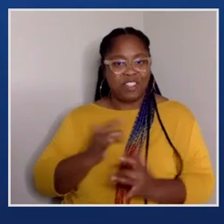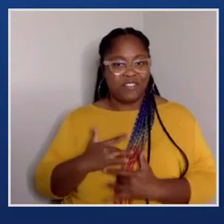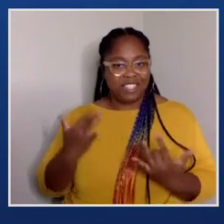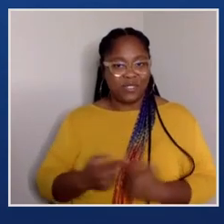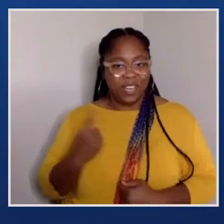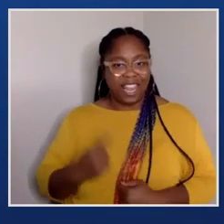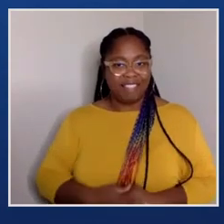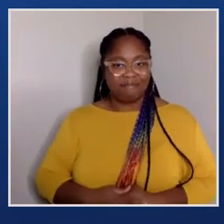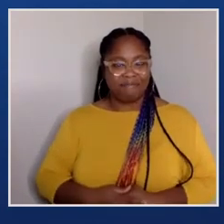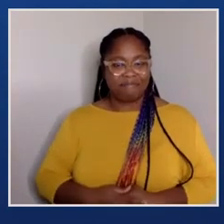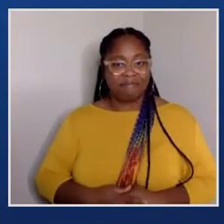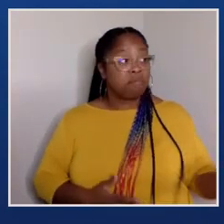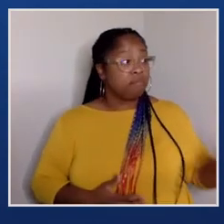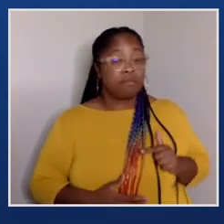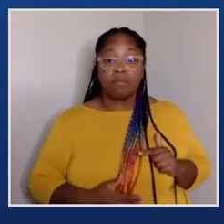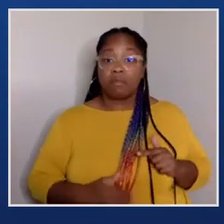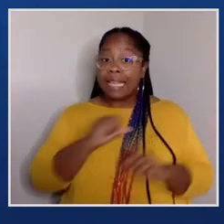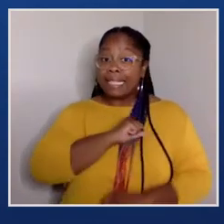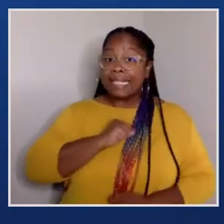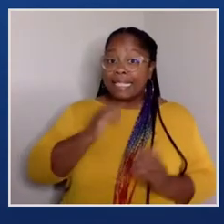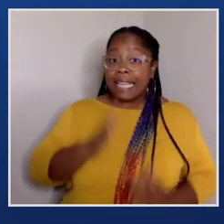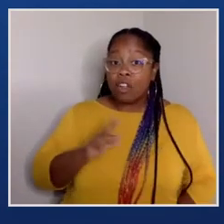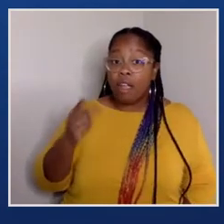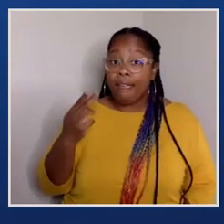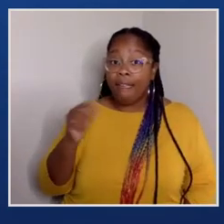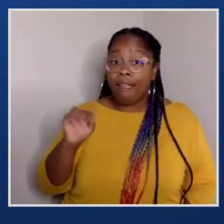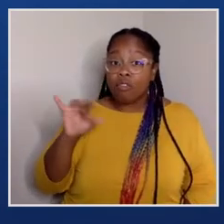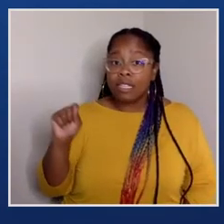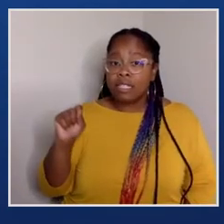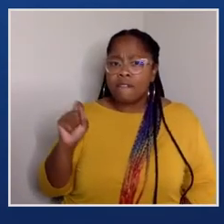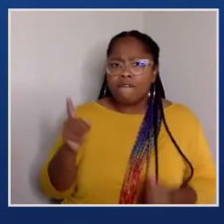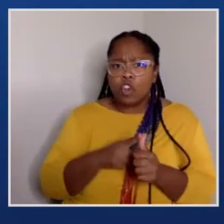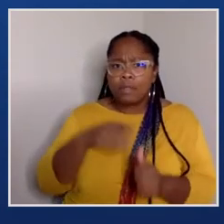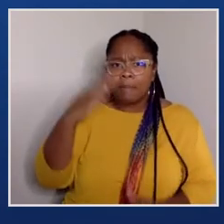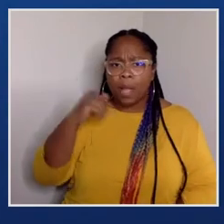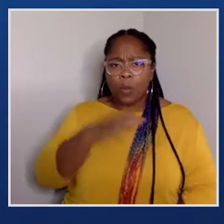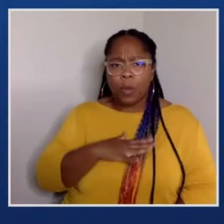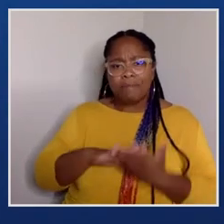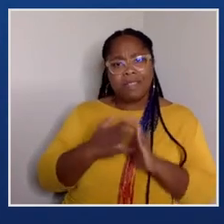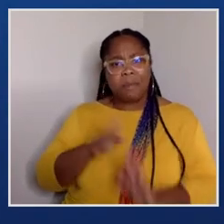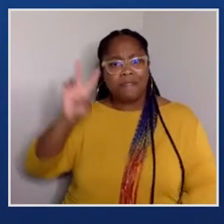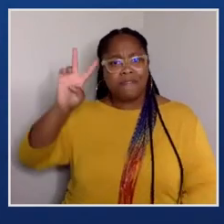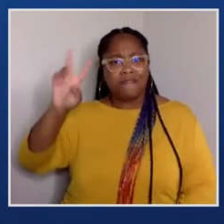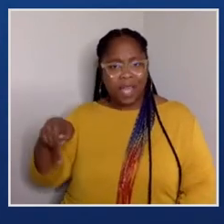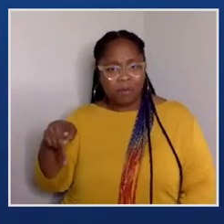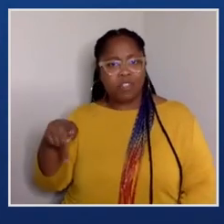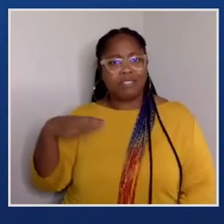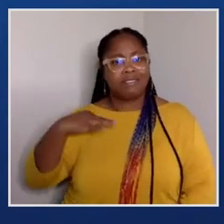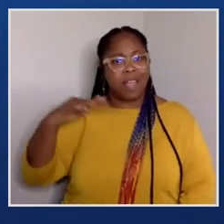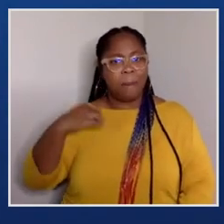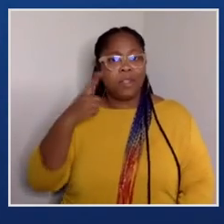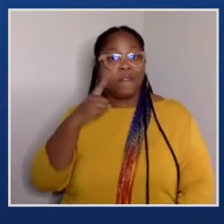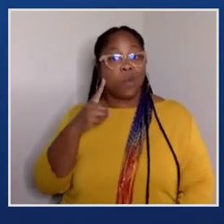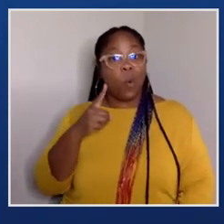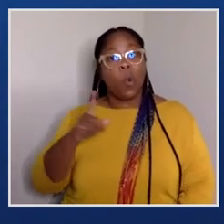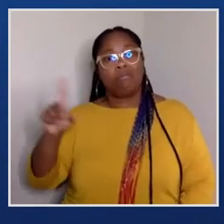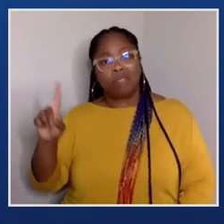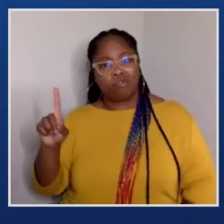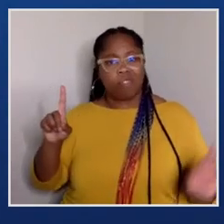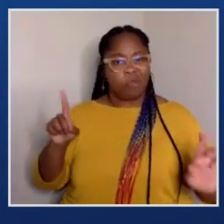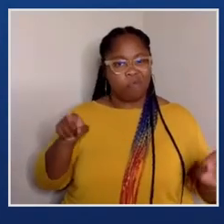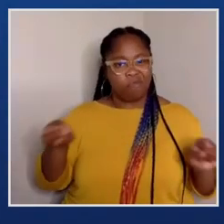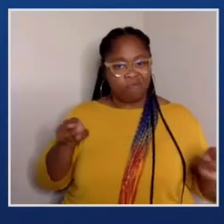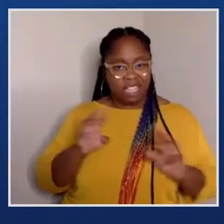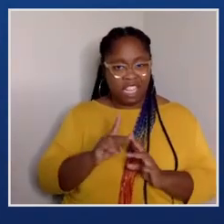Harris is the first Black woman to be the vice presidential nominee for a major party. This is huge to Black